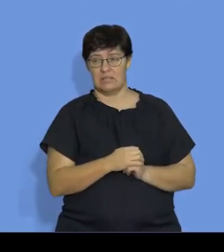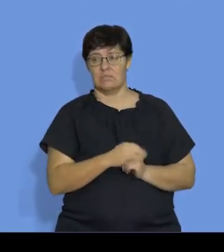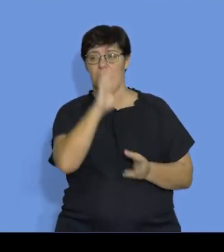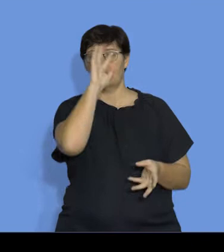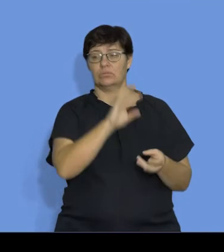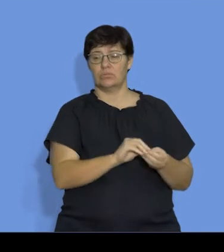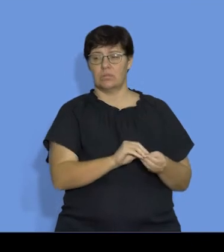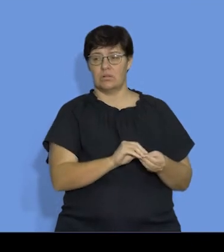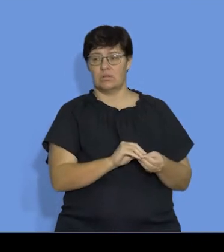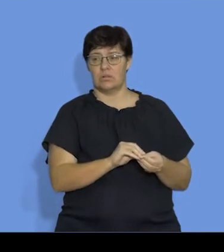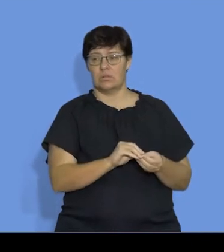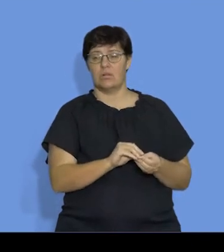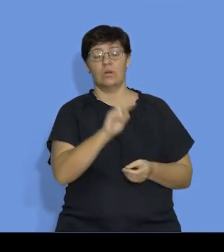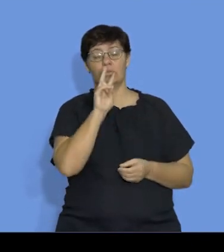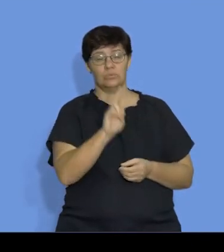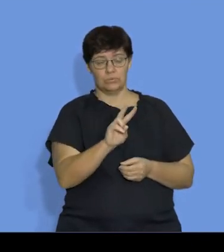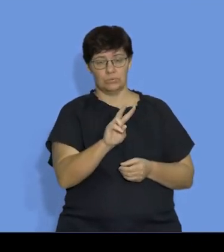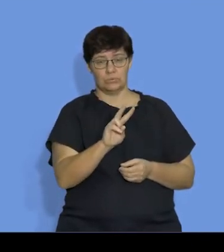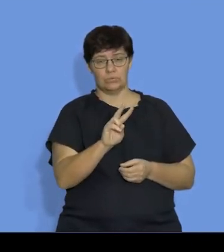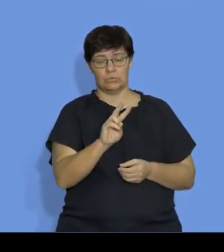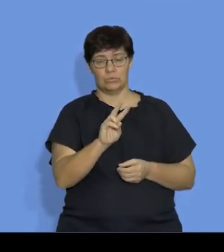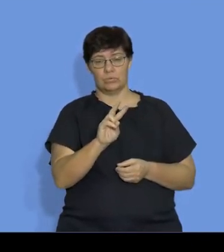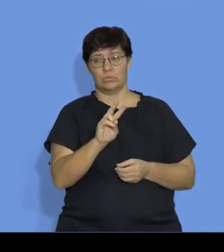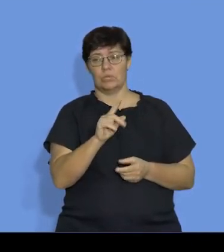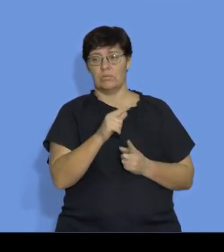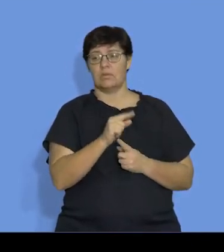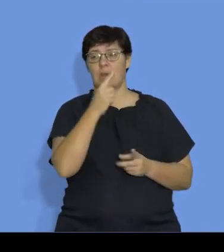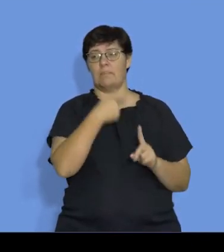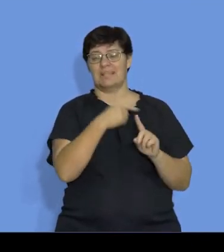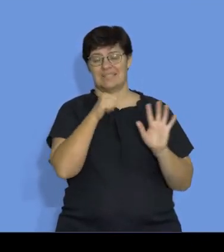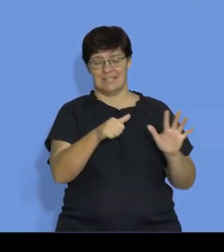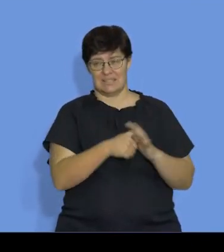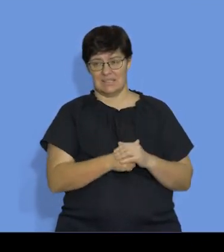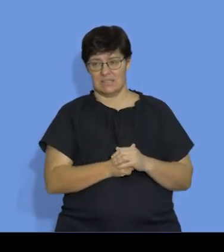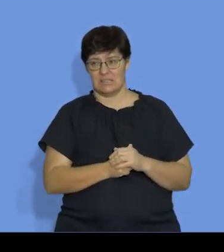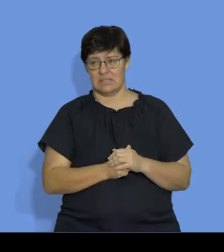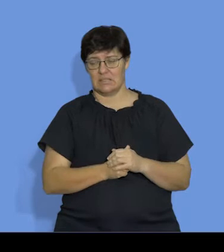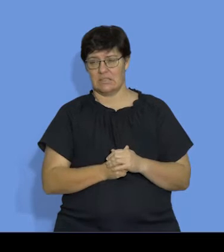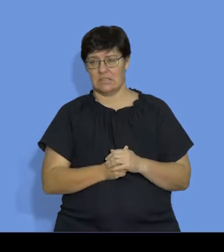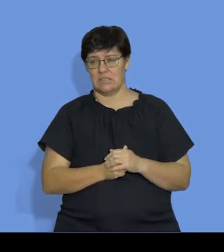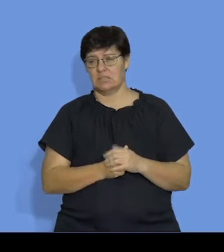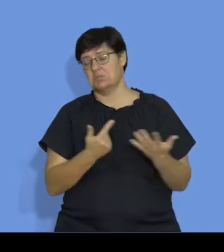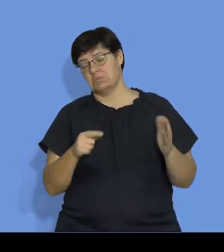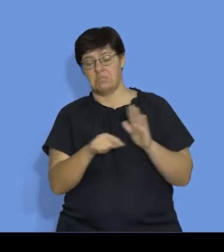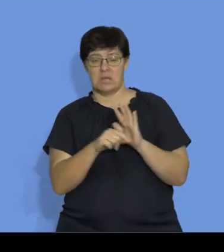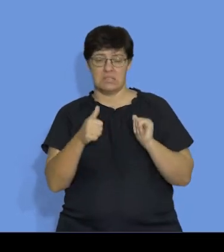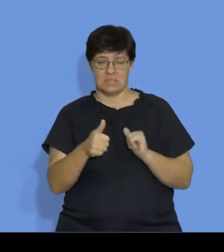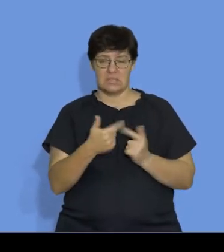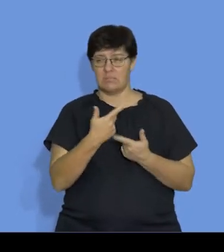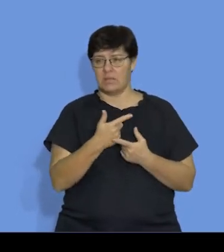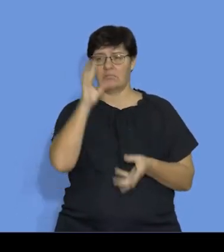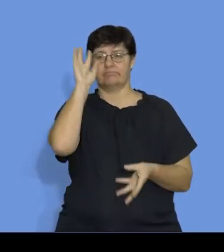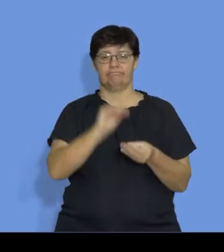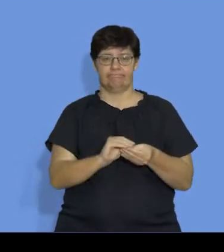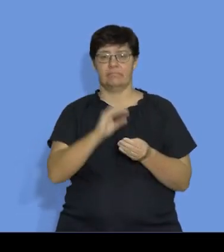total, because there's 2 atoms of aluminium, is +6. So if you say +6 minus 6, it gives us a